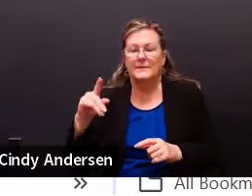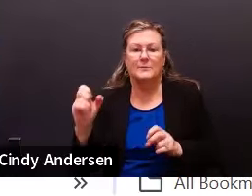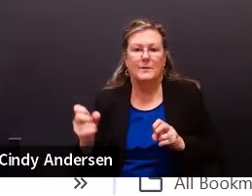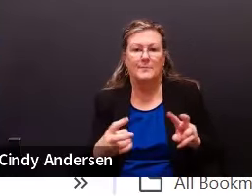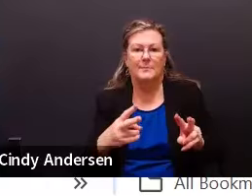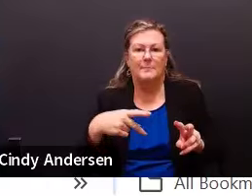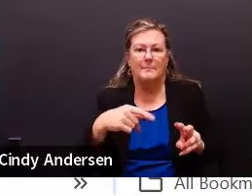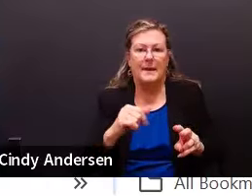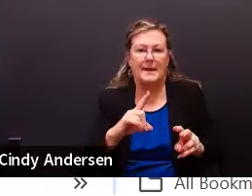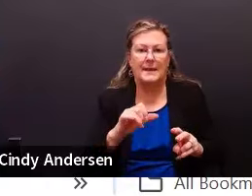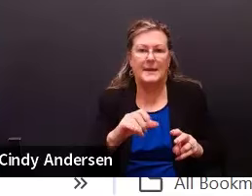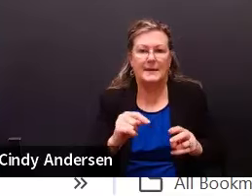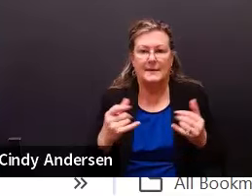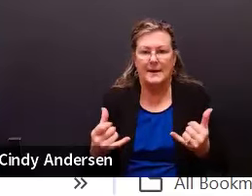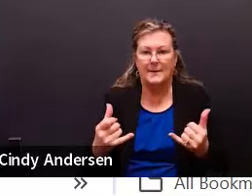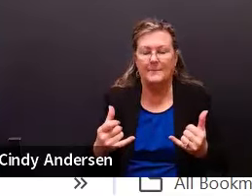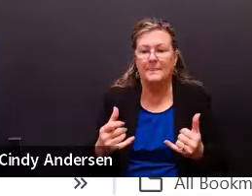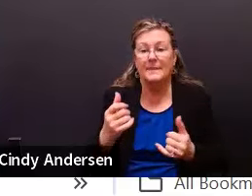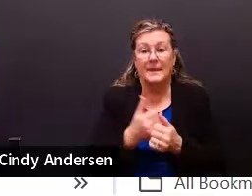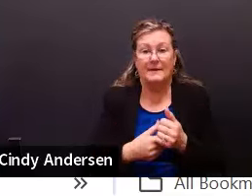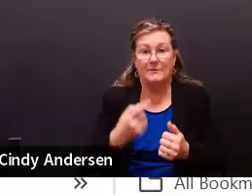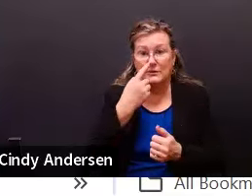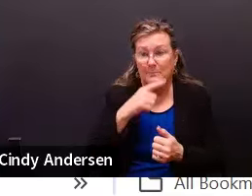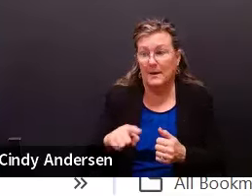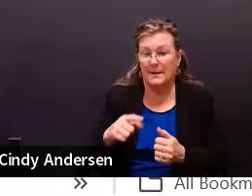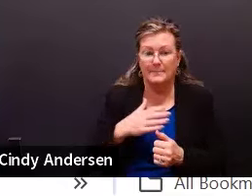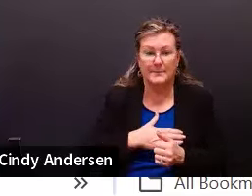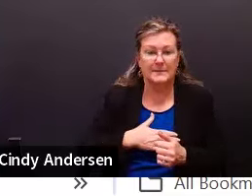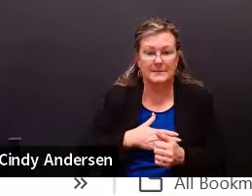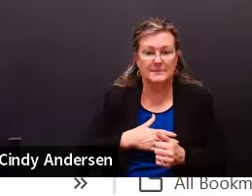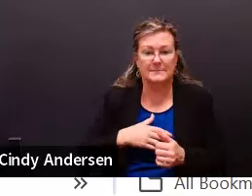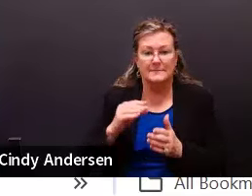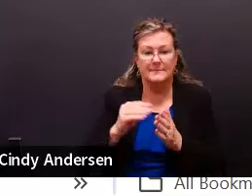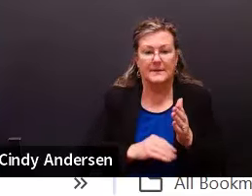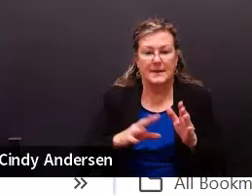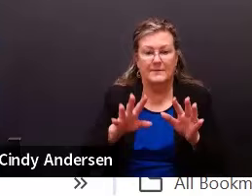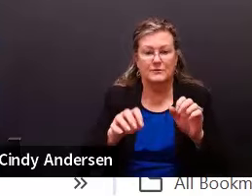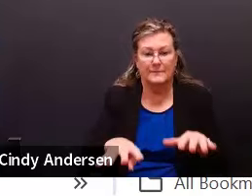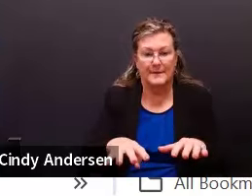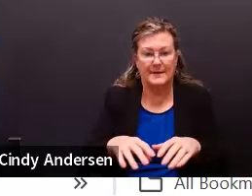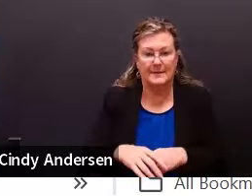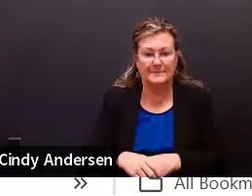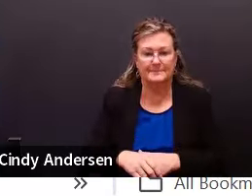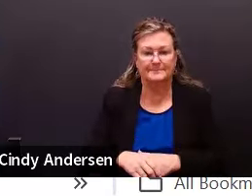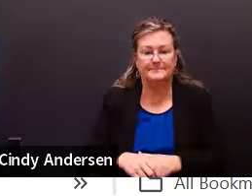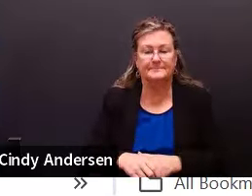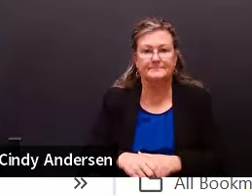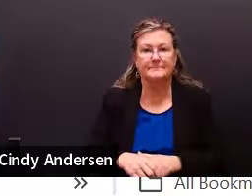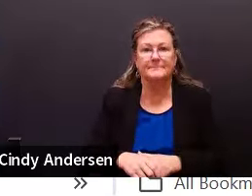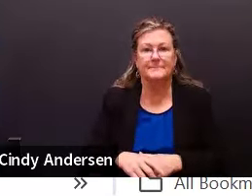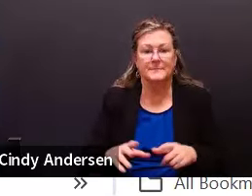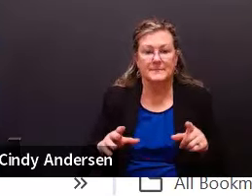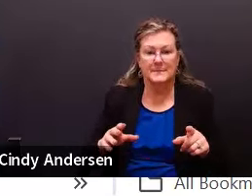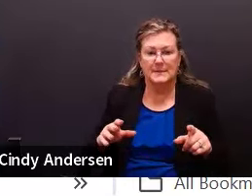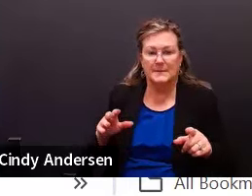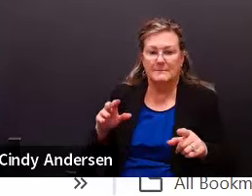me. I'm going to get that right now. Yeah, so if everyone would just take a few minutes, please, we want to get your feedback. So just a heads